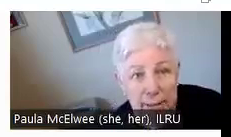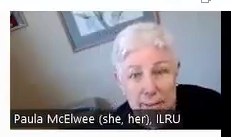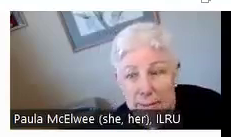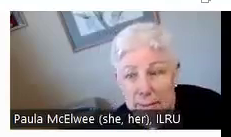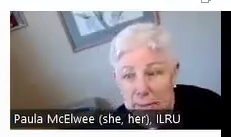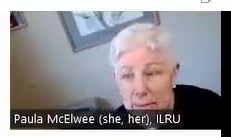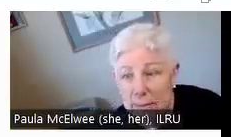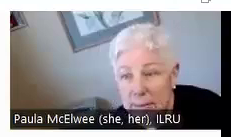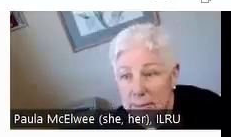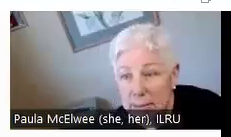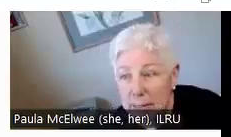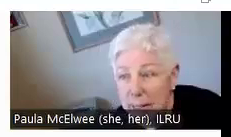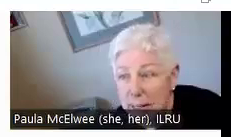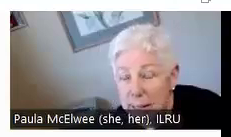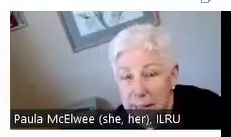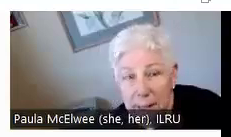that you do that.